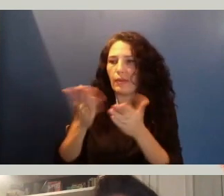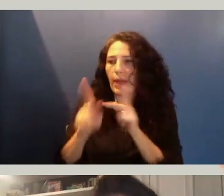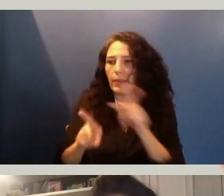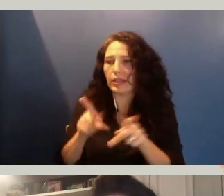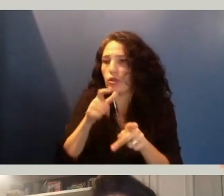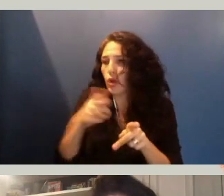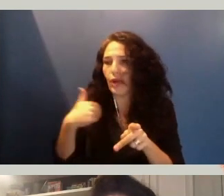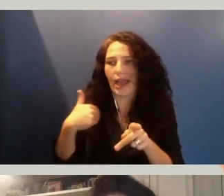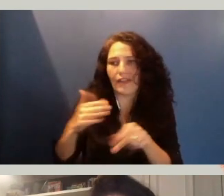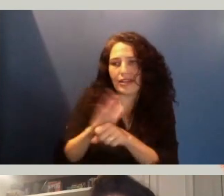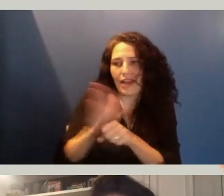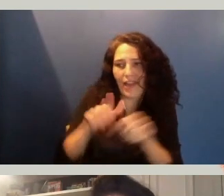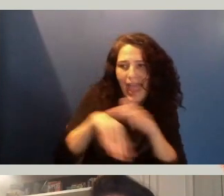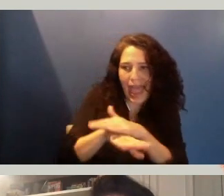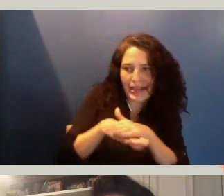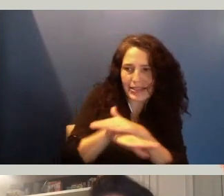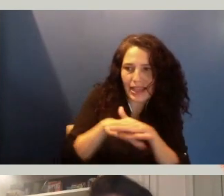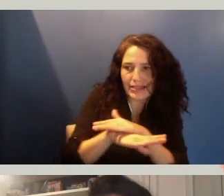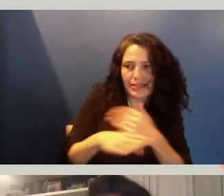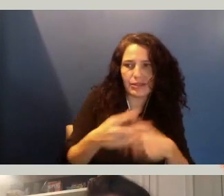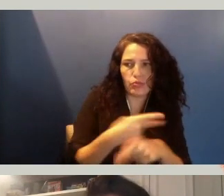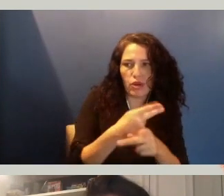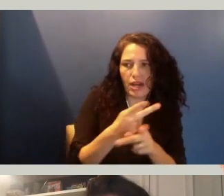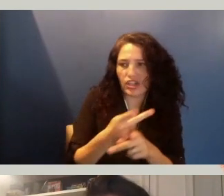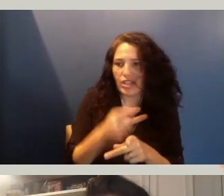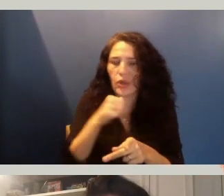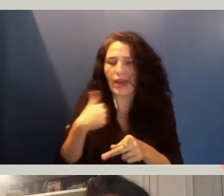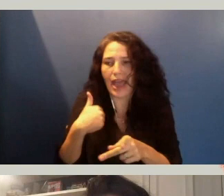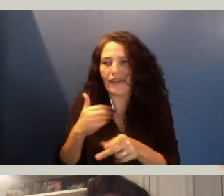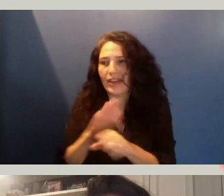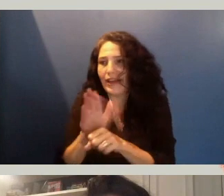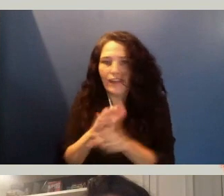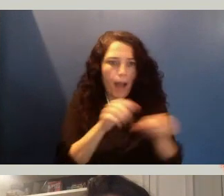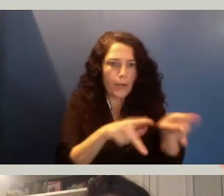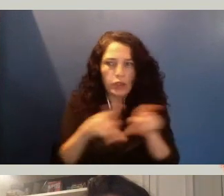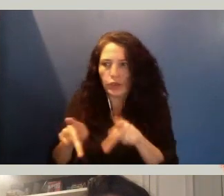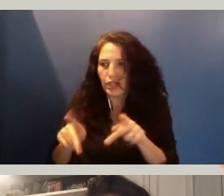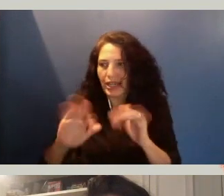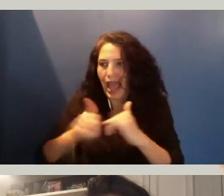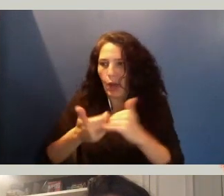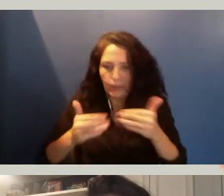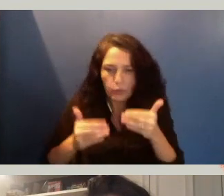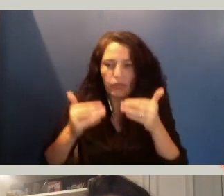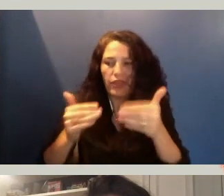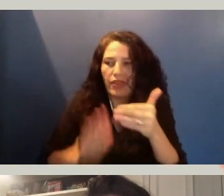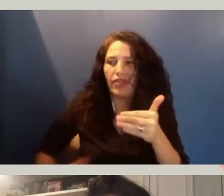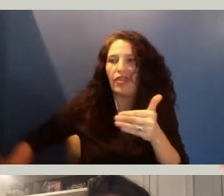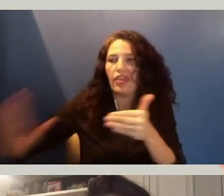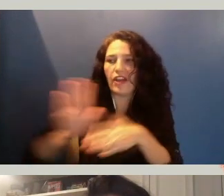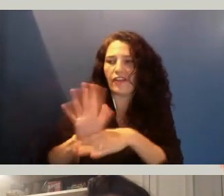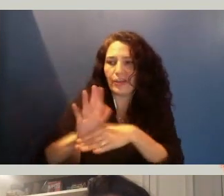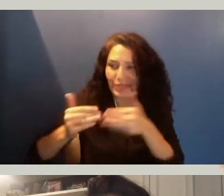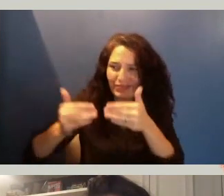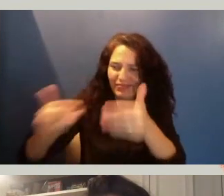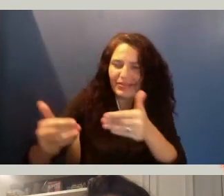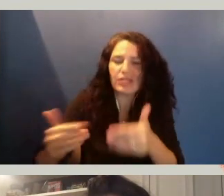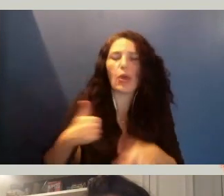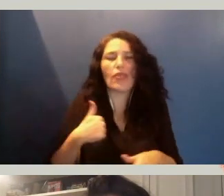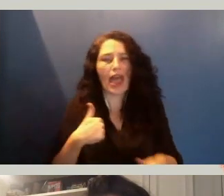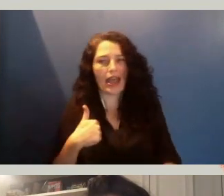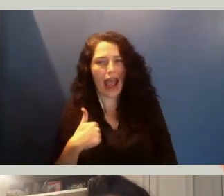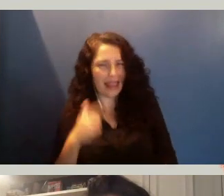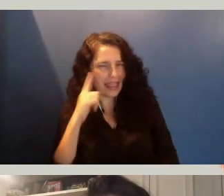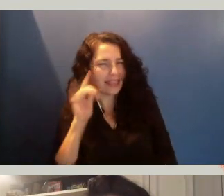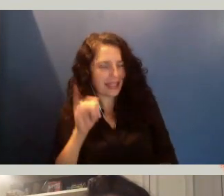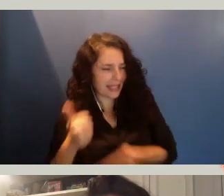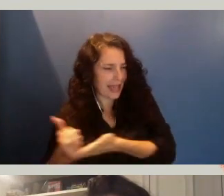have other avenues to pursue to move their films forward. So that I think will be helpful